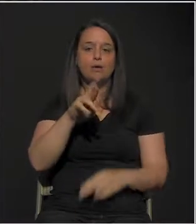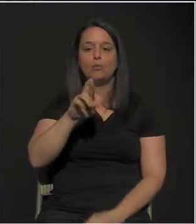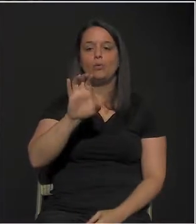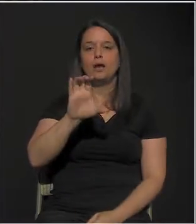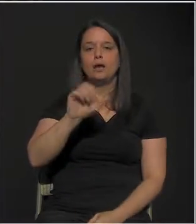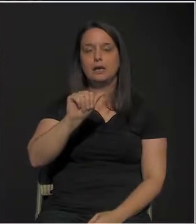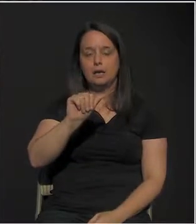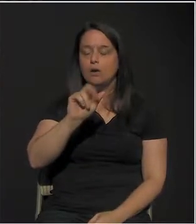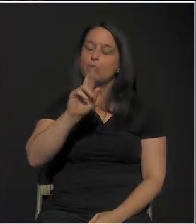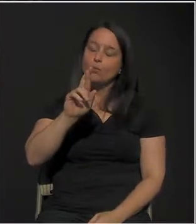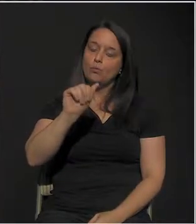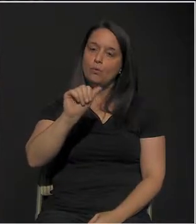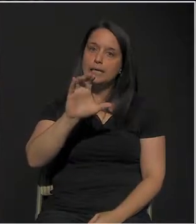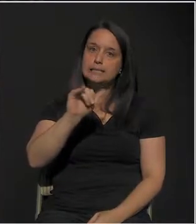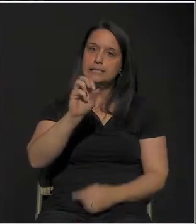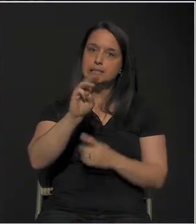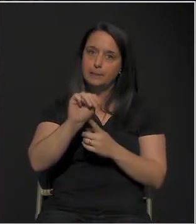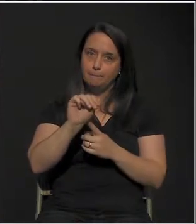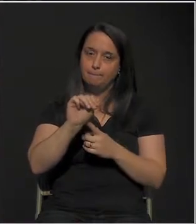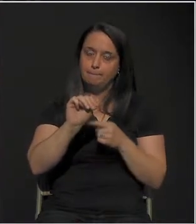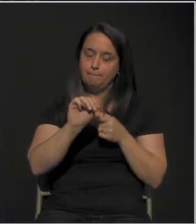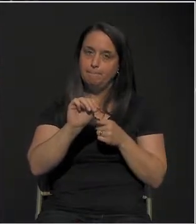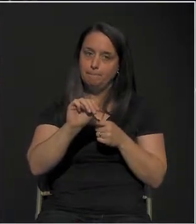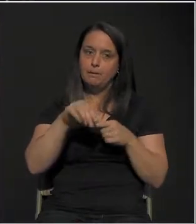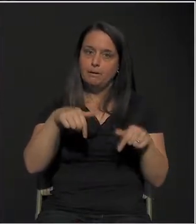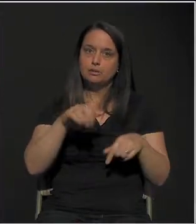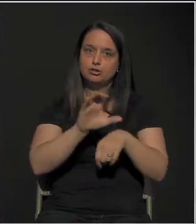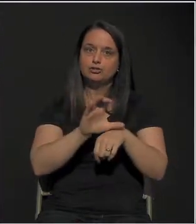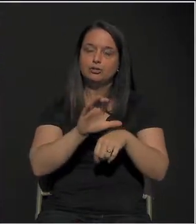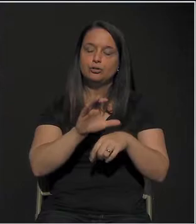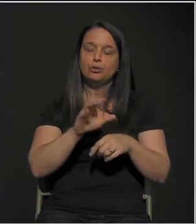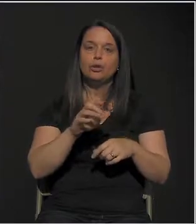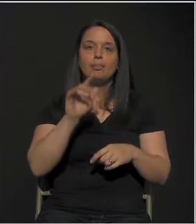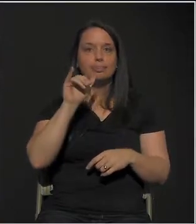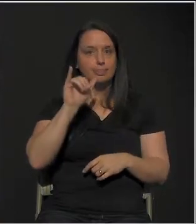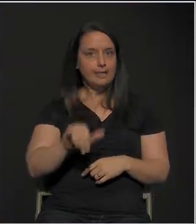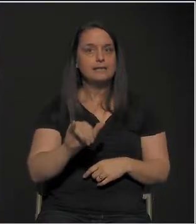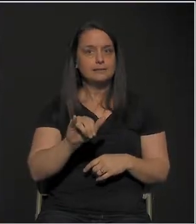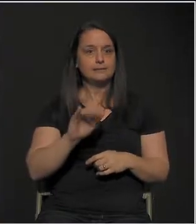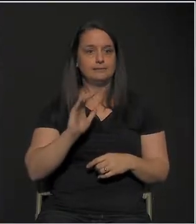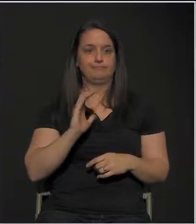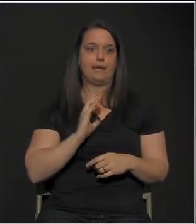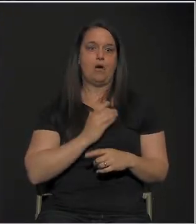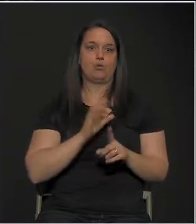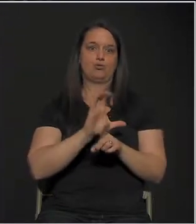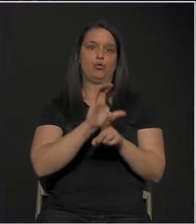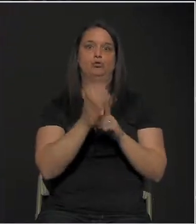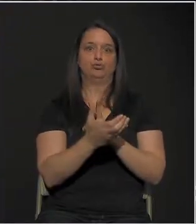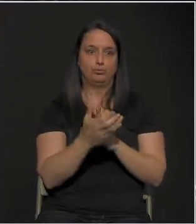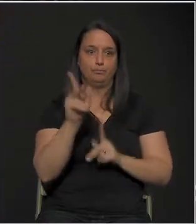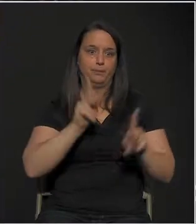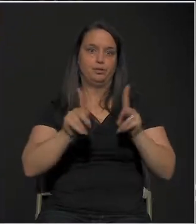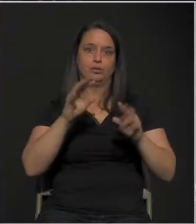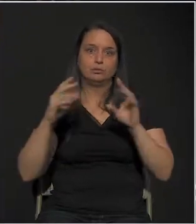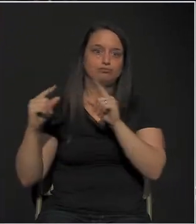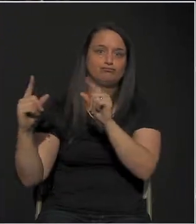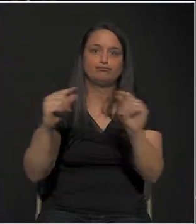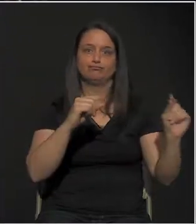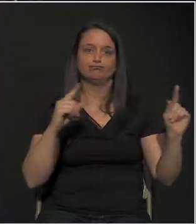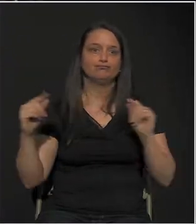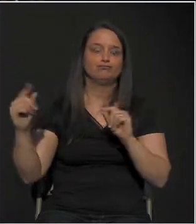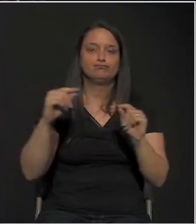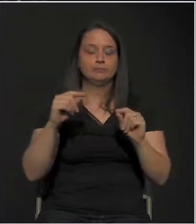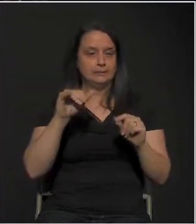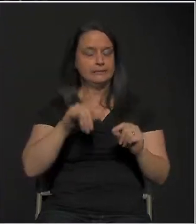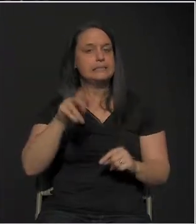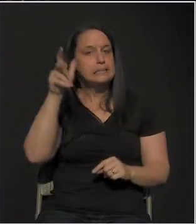our church because that's the conversation. That's the zeitgeist of our culture right now. People are talking about it, and it is a